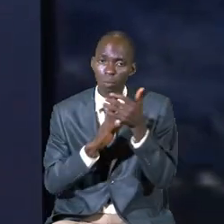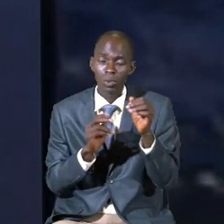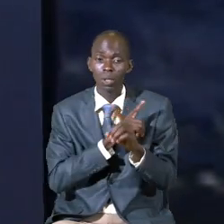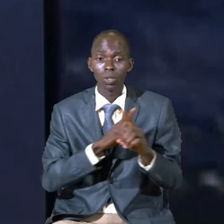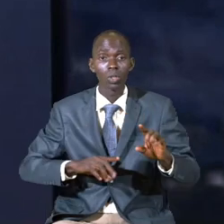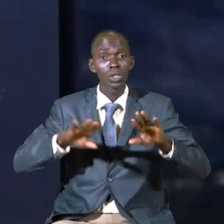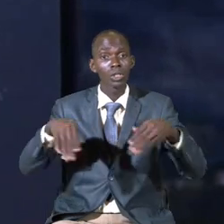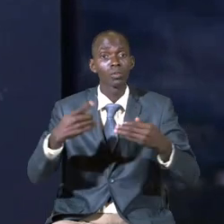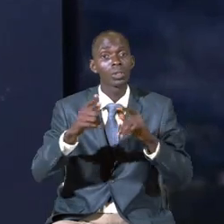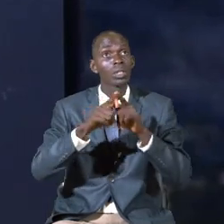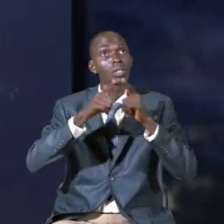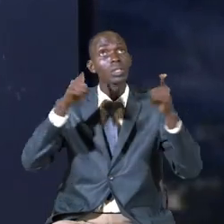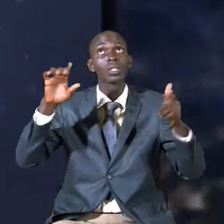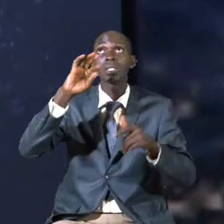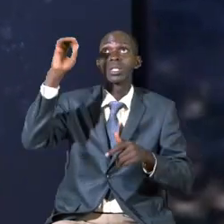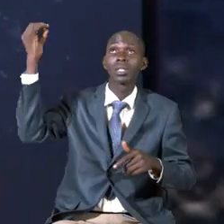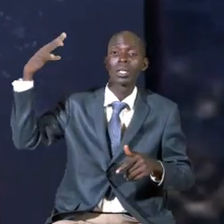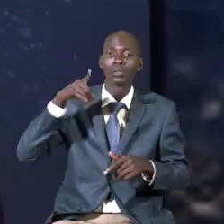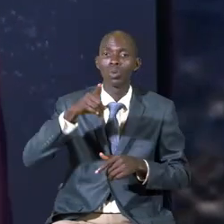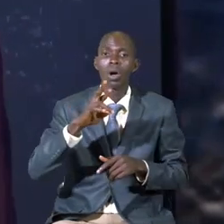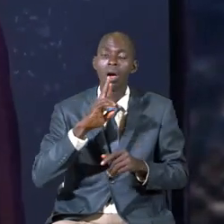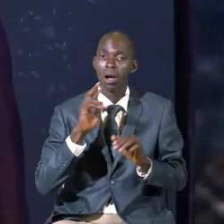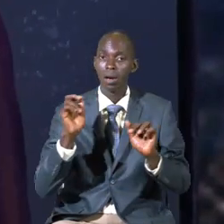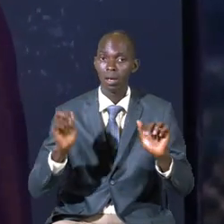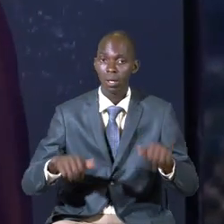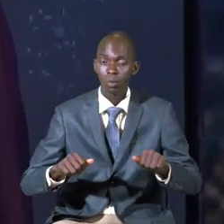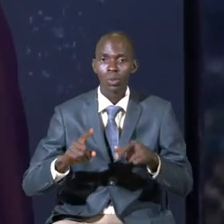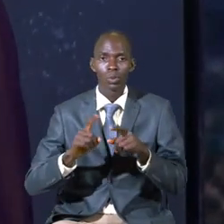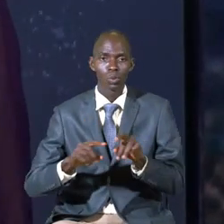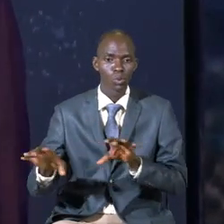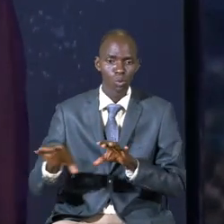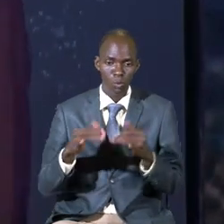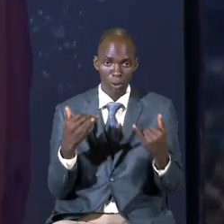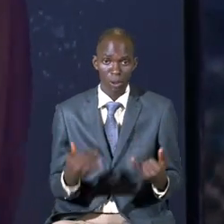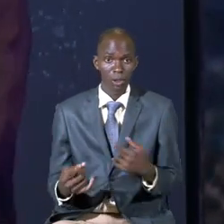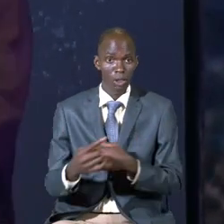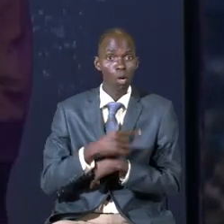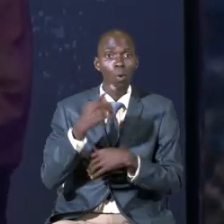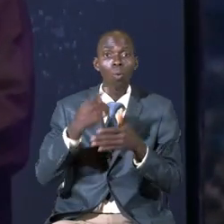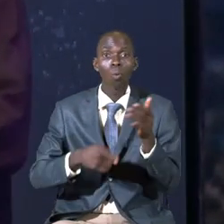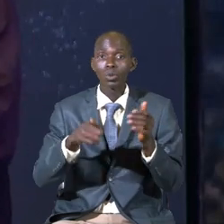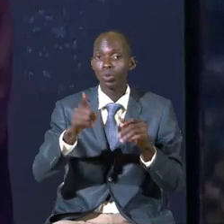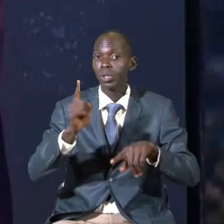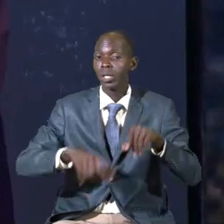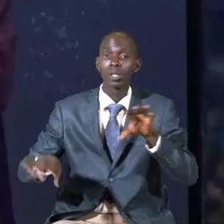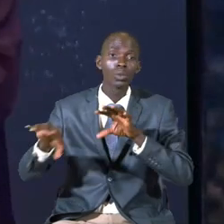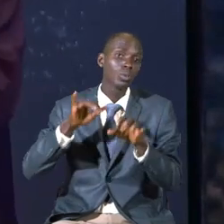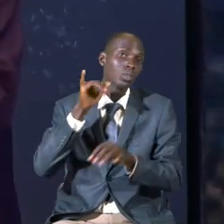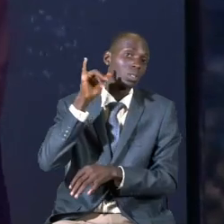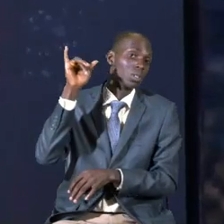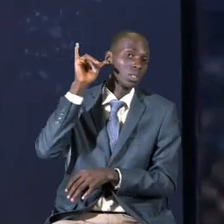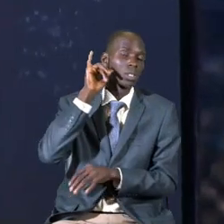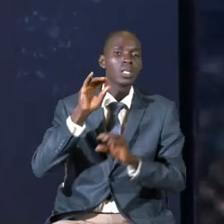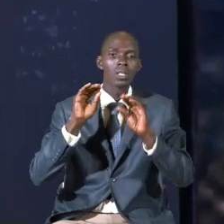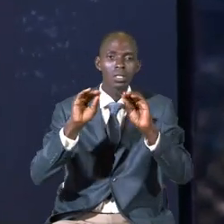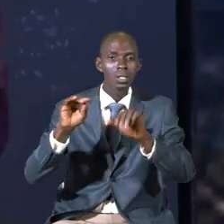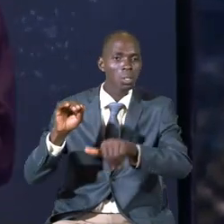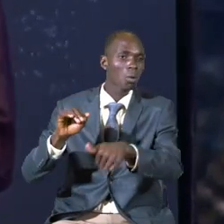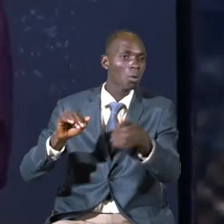grace and you are able to do today what you are not able to do yesterday teach other